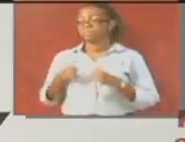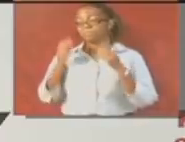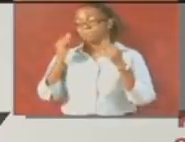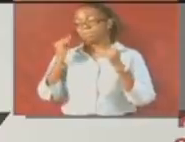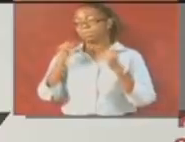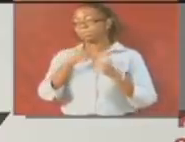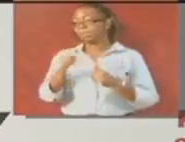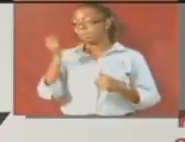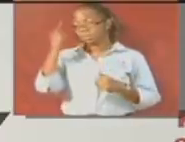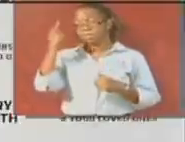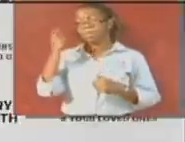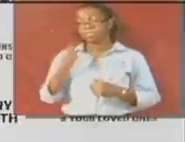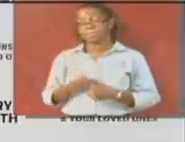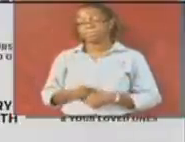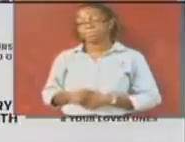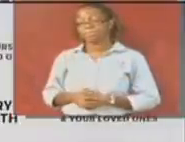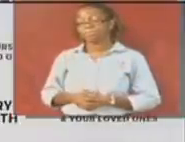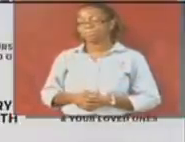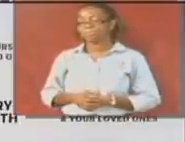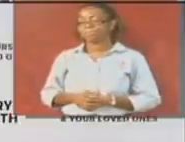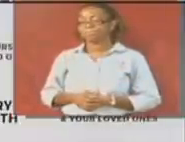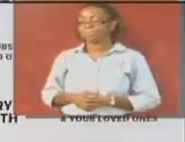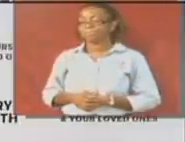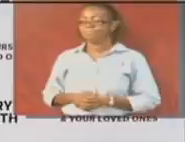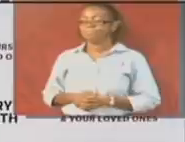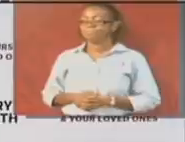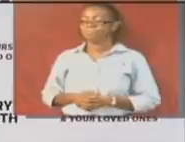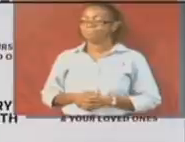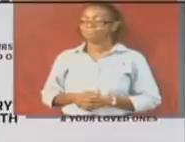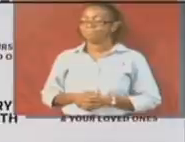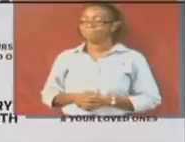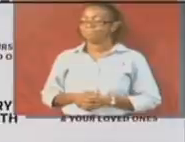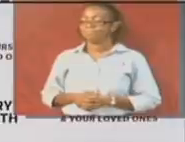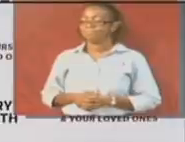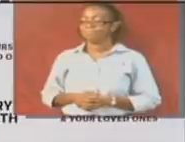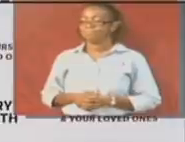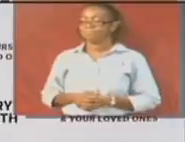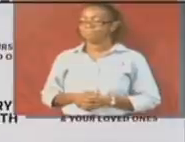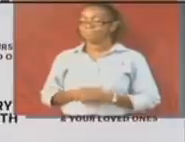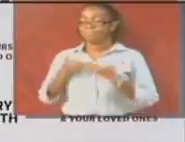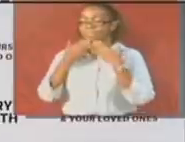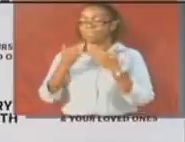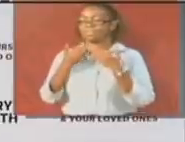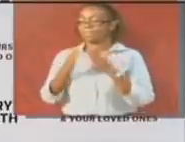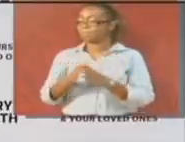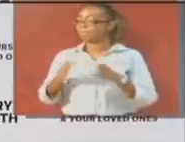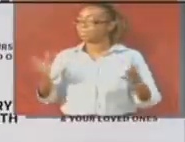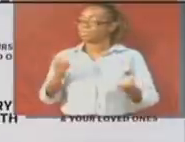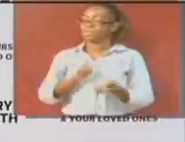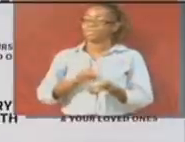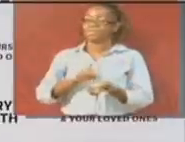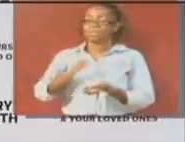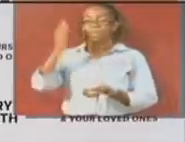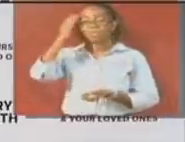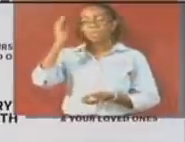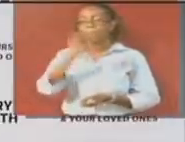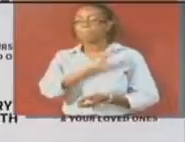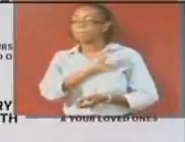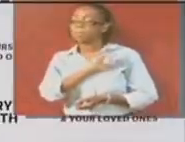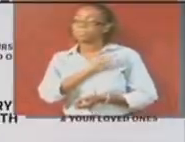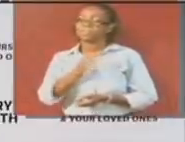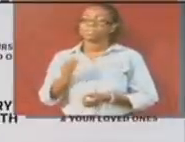helpful. Thank you very much, Dr. Hines. And I know that the TTPS National Security has